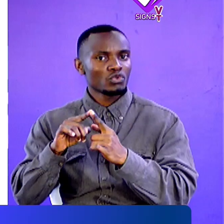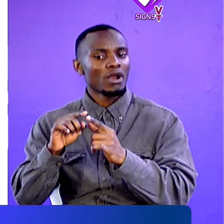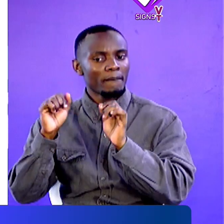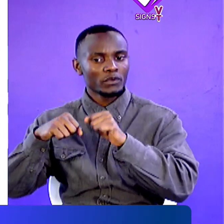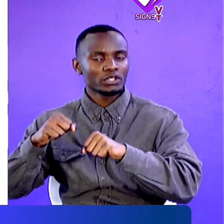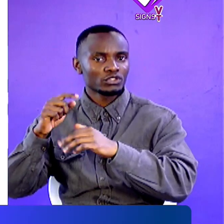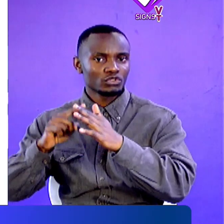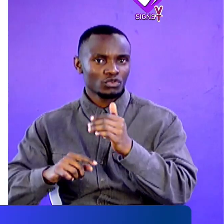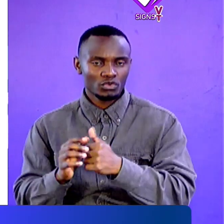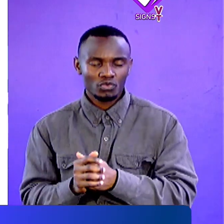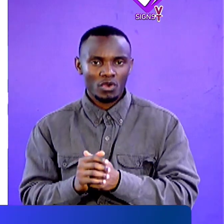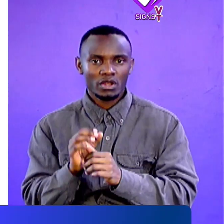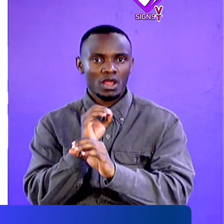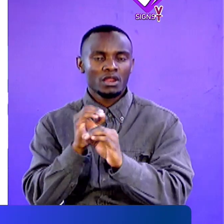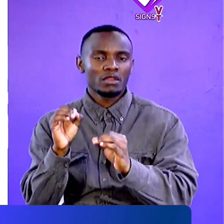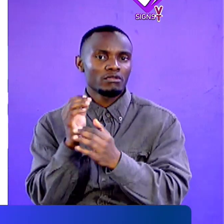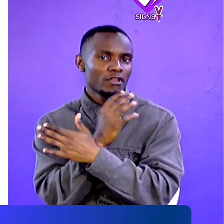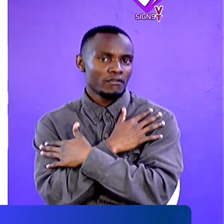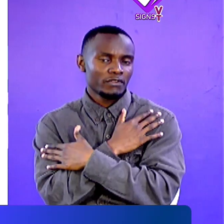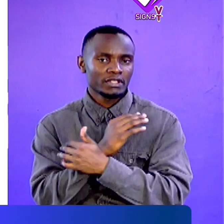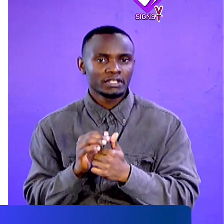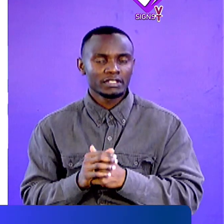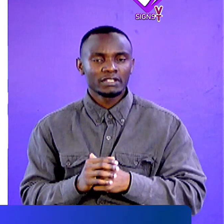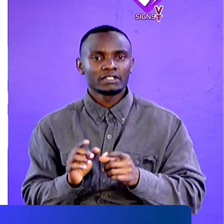Kenya's geopolitical